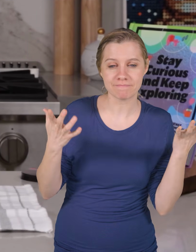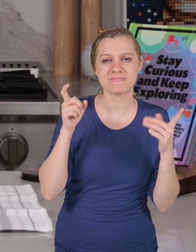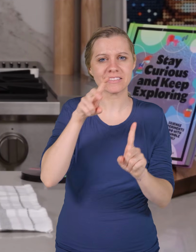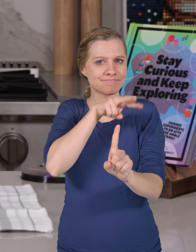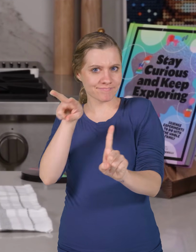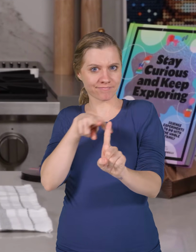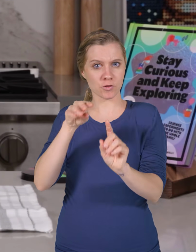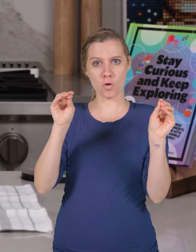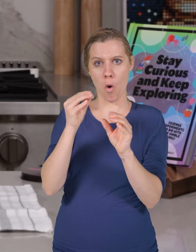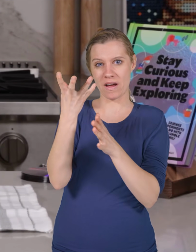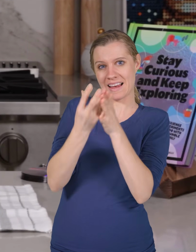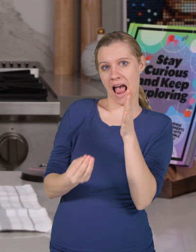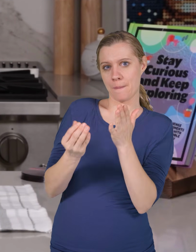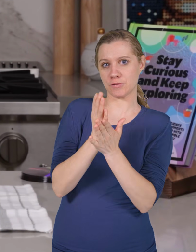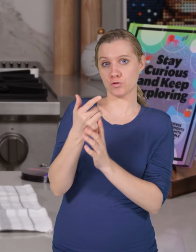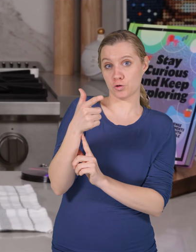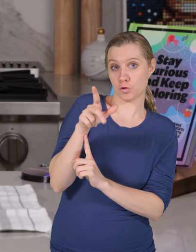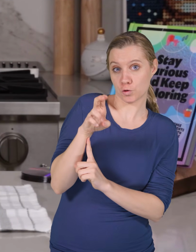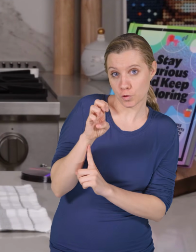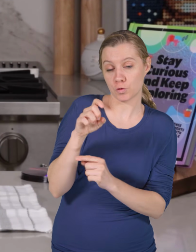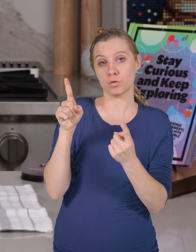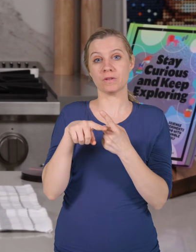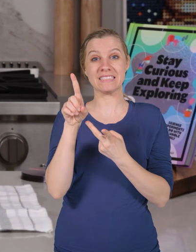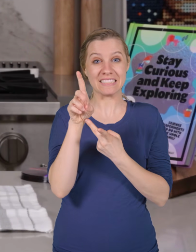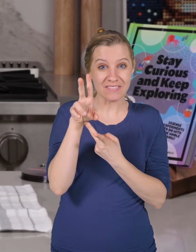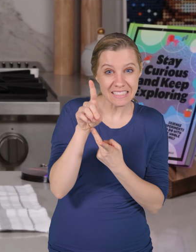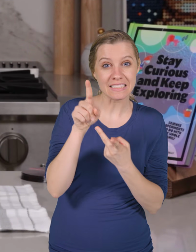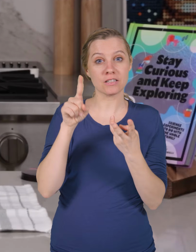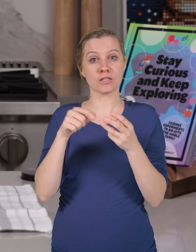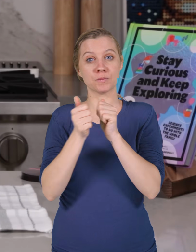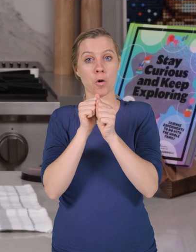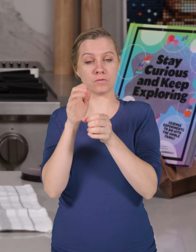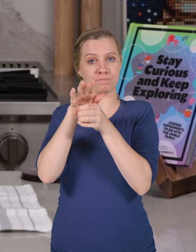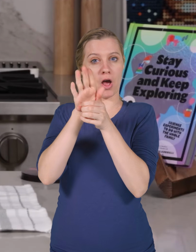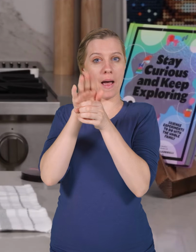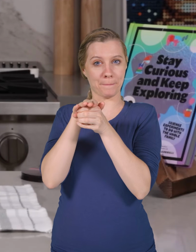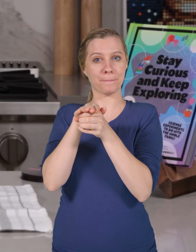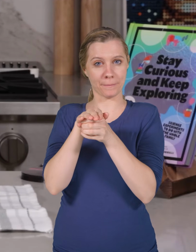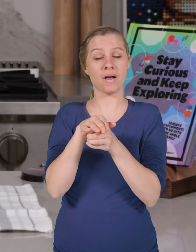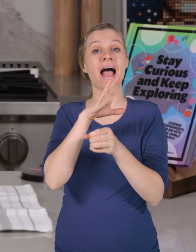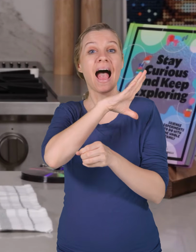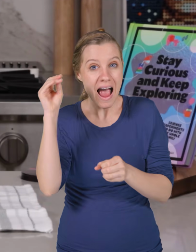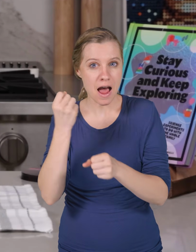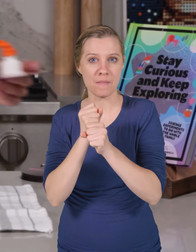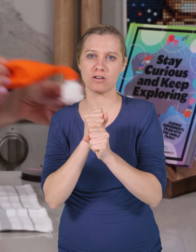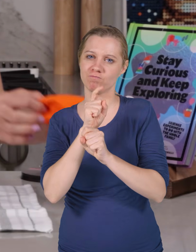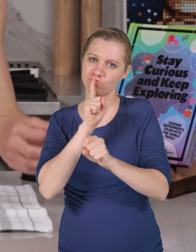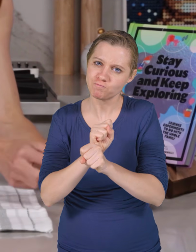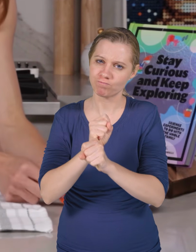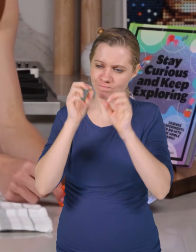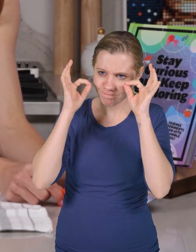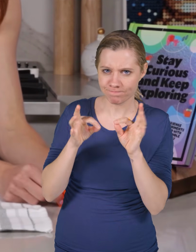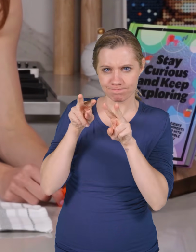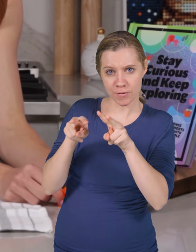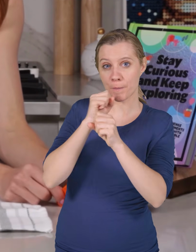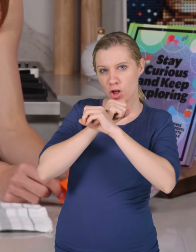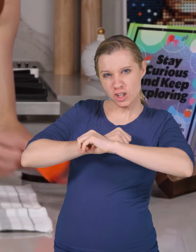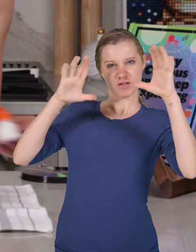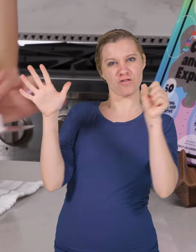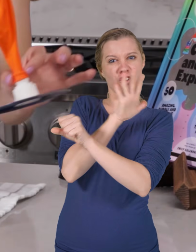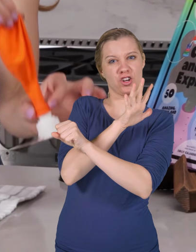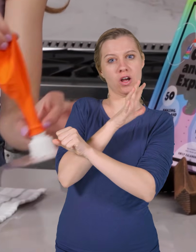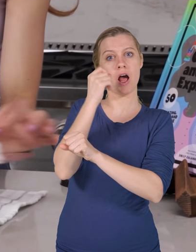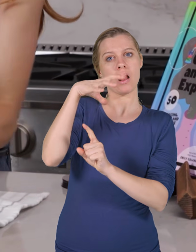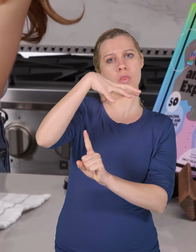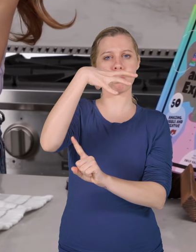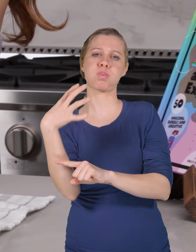no gaps between the glue, the DVD, and your sports bottle cap, and make sure your balloon is filled up enough but not dragging the